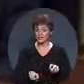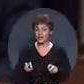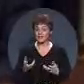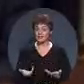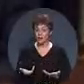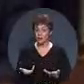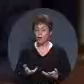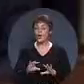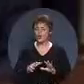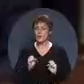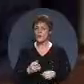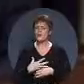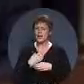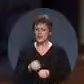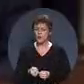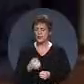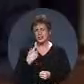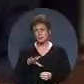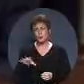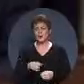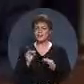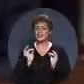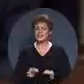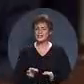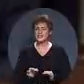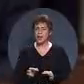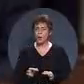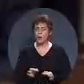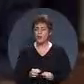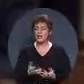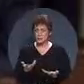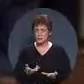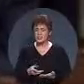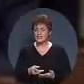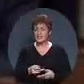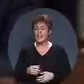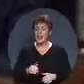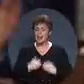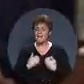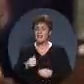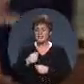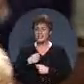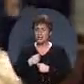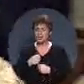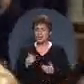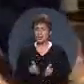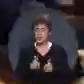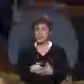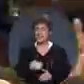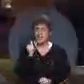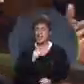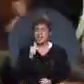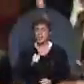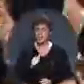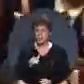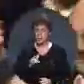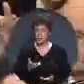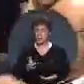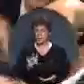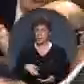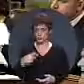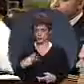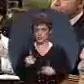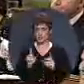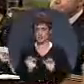death decisions which put our soldiers' lives at risk each and every day? Honourable the Minister of